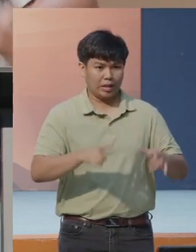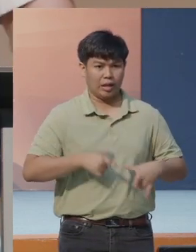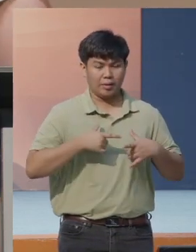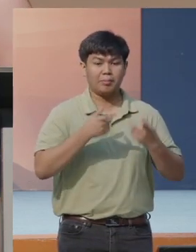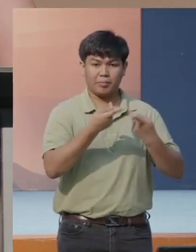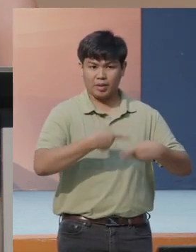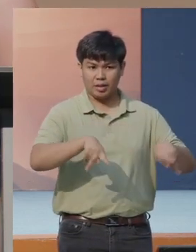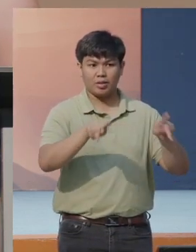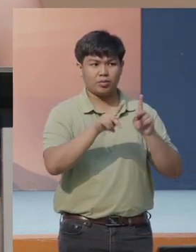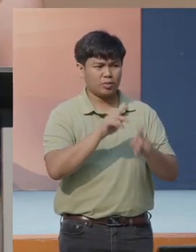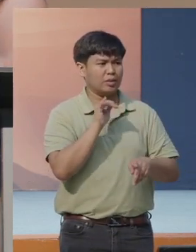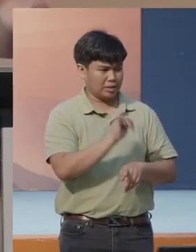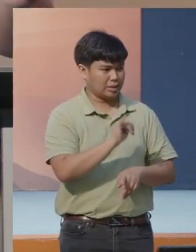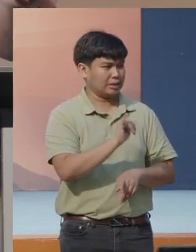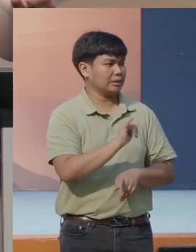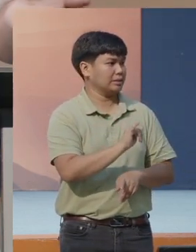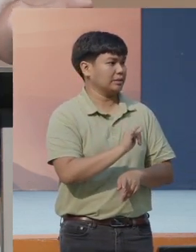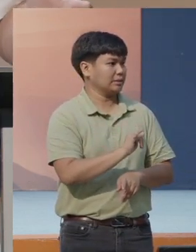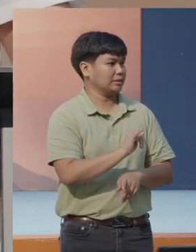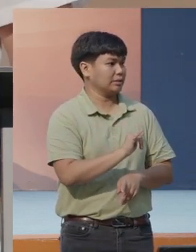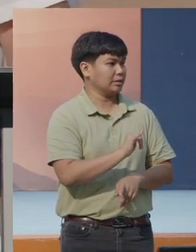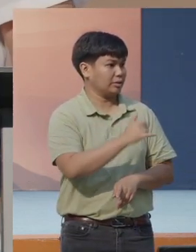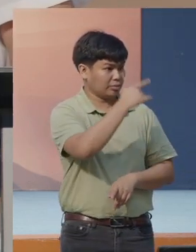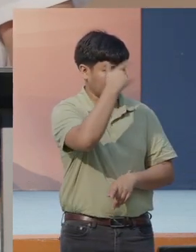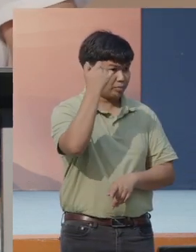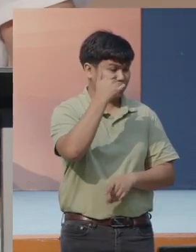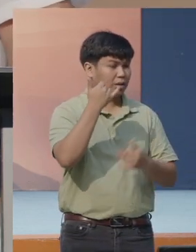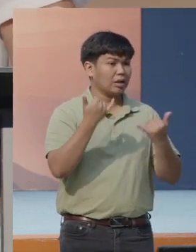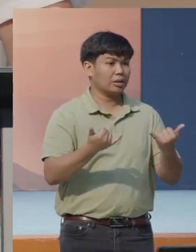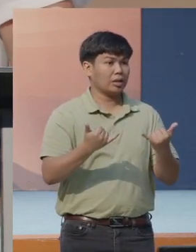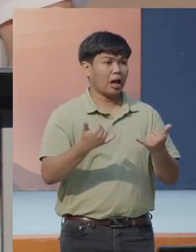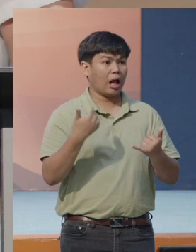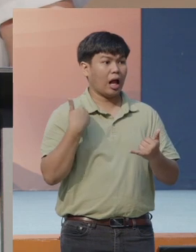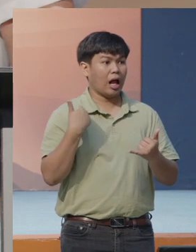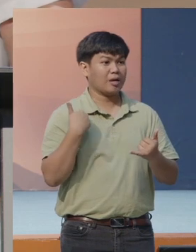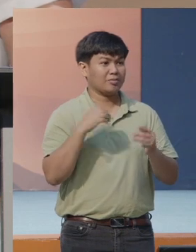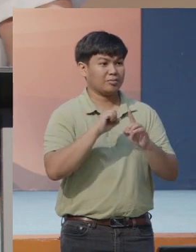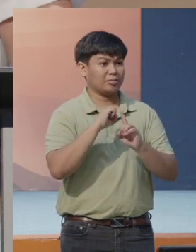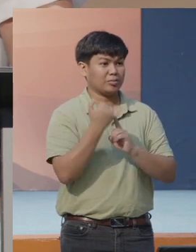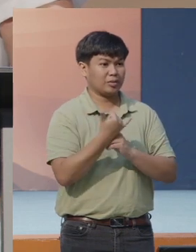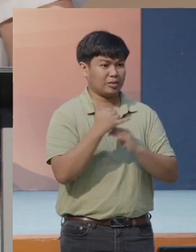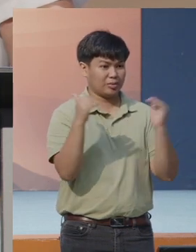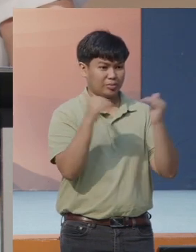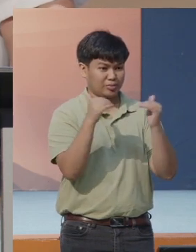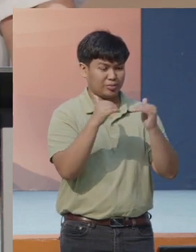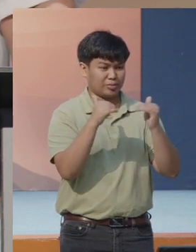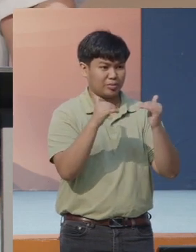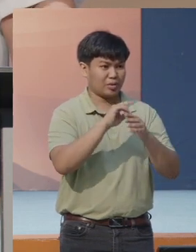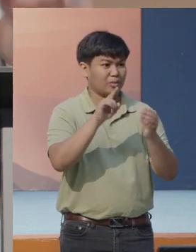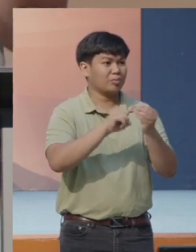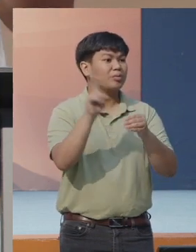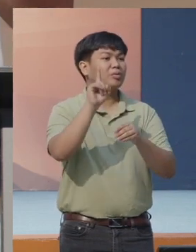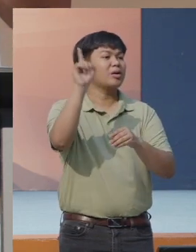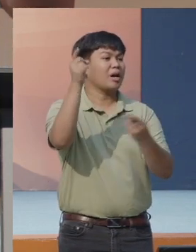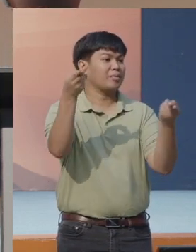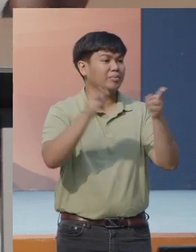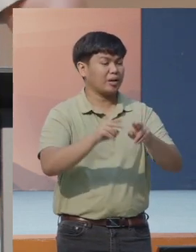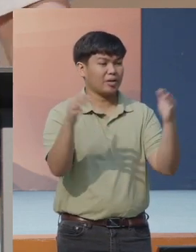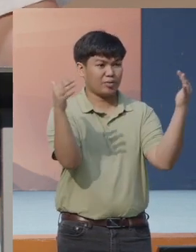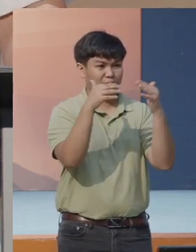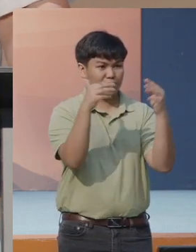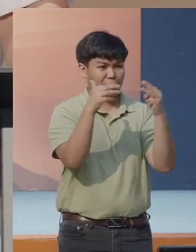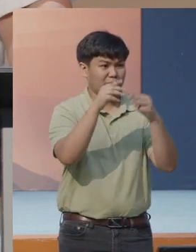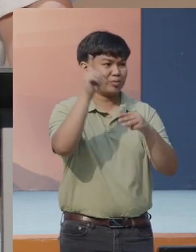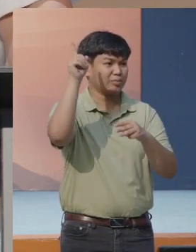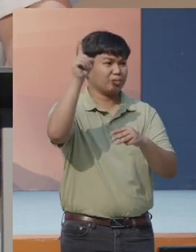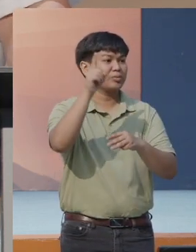to, because that's one of the issues that we have in society today. No? Marami pong Kristiyano